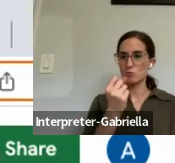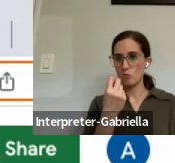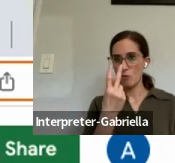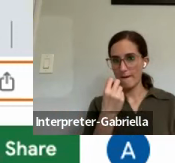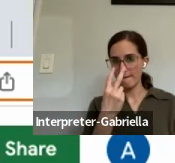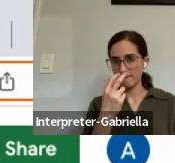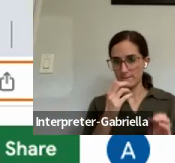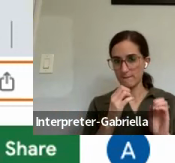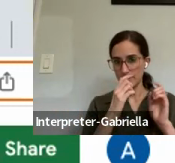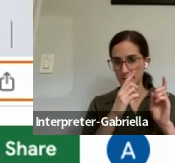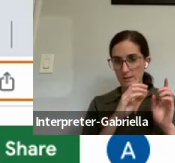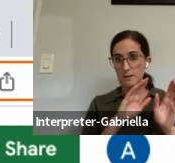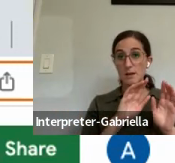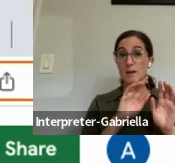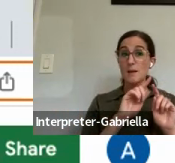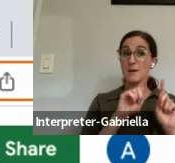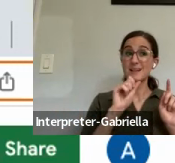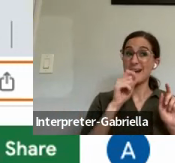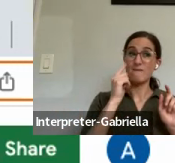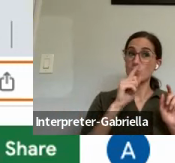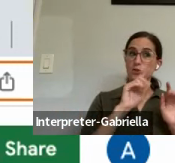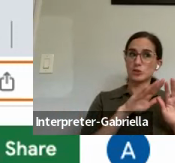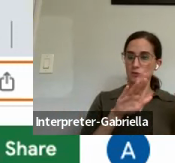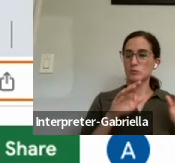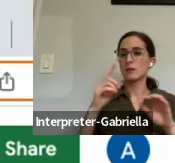adult learners.